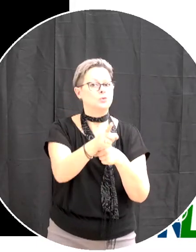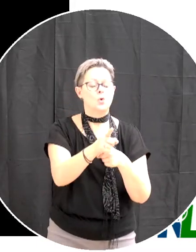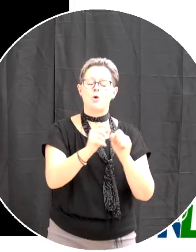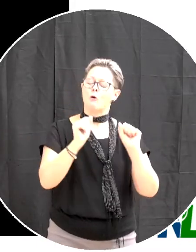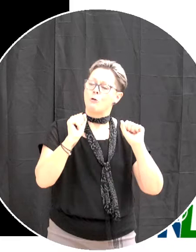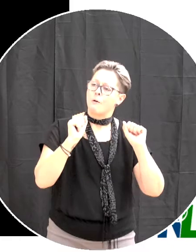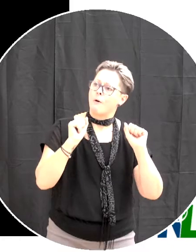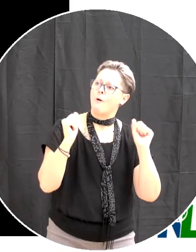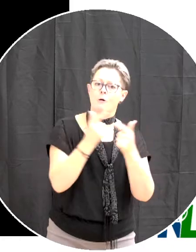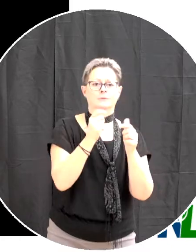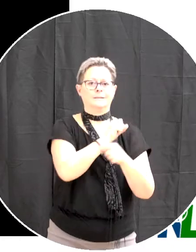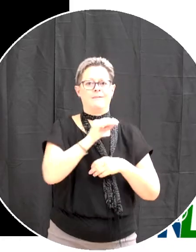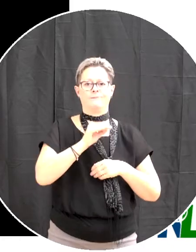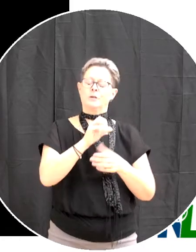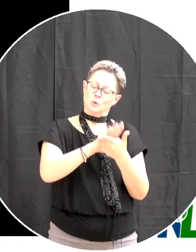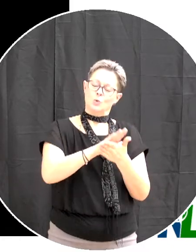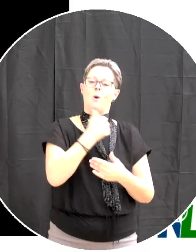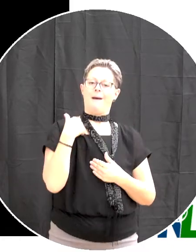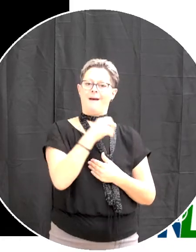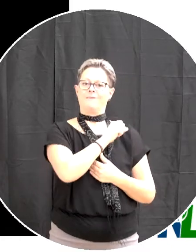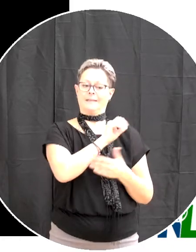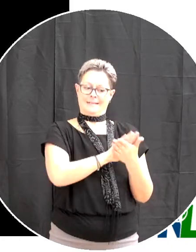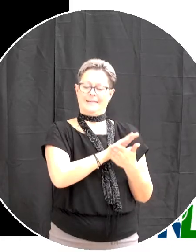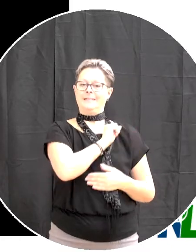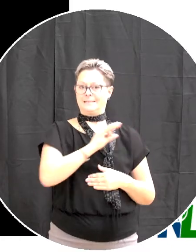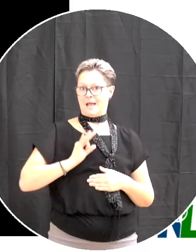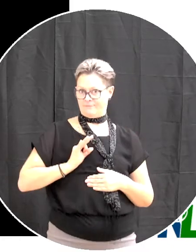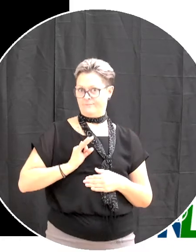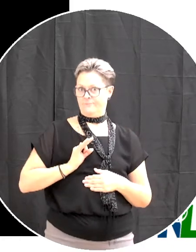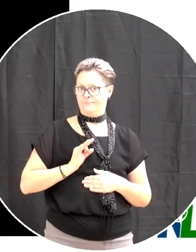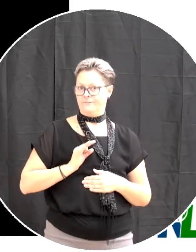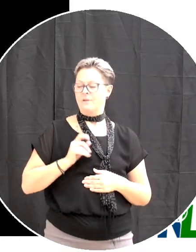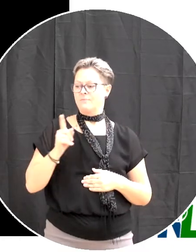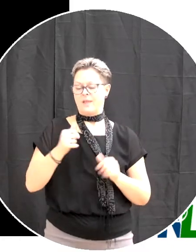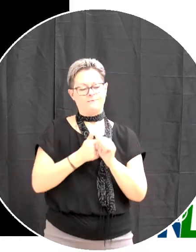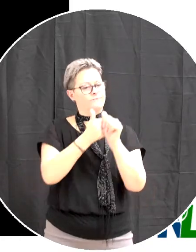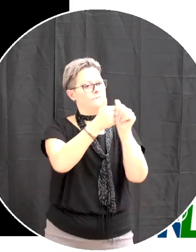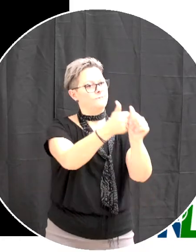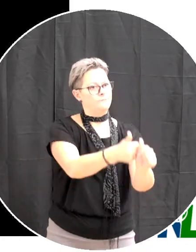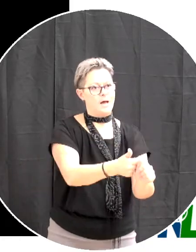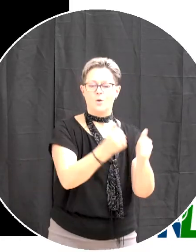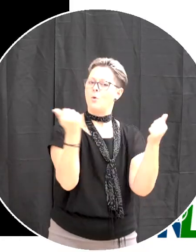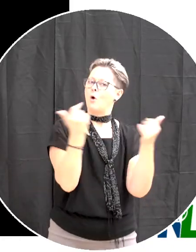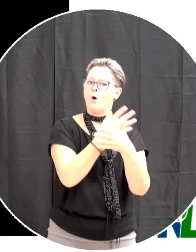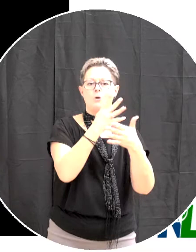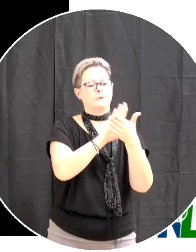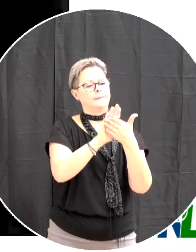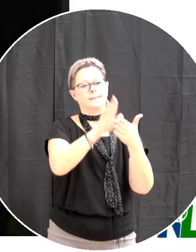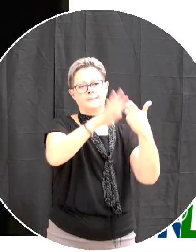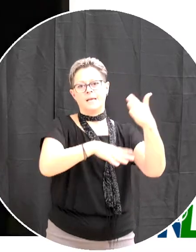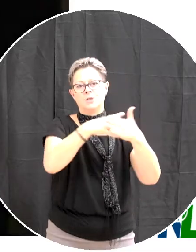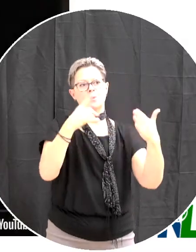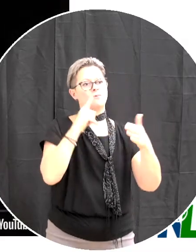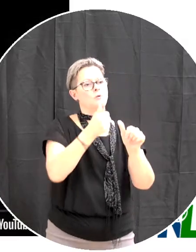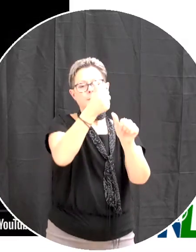staff at any time, are fully trained to ensure proper cleaning is followed during each and every shift.